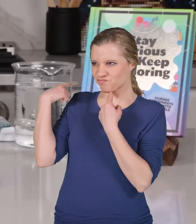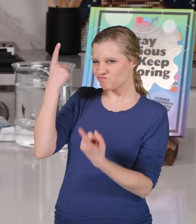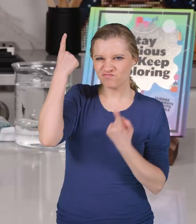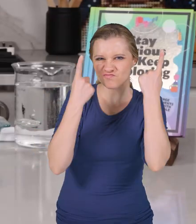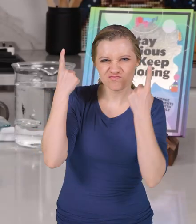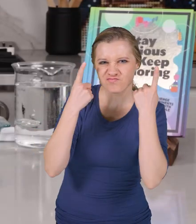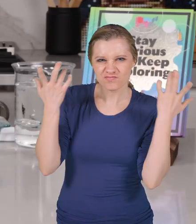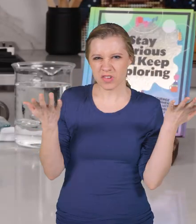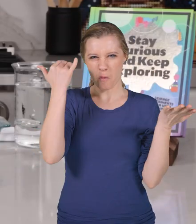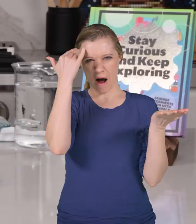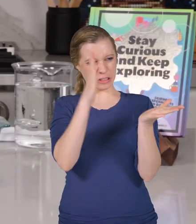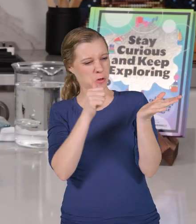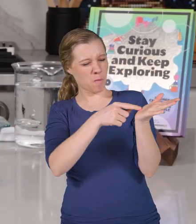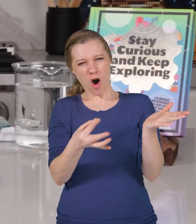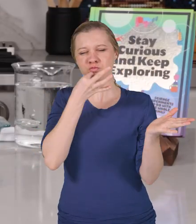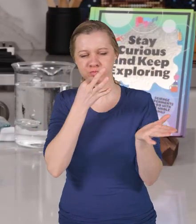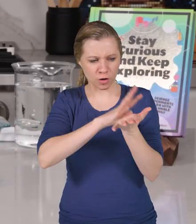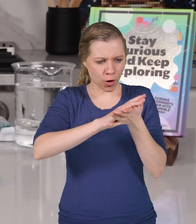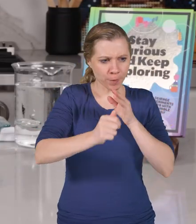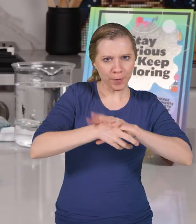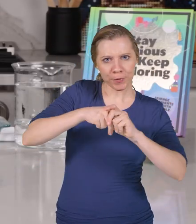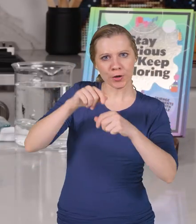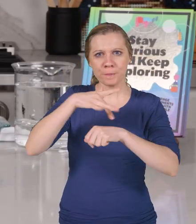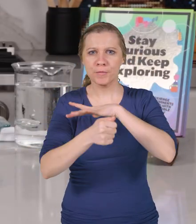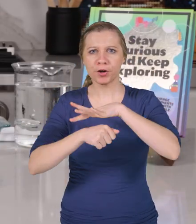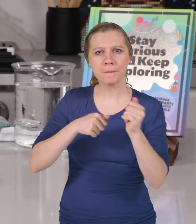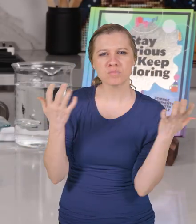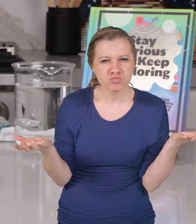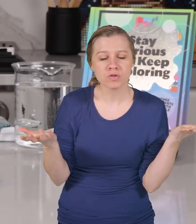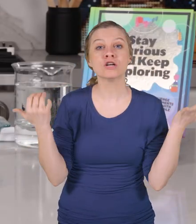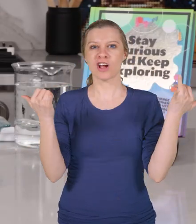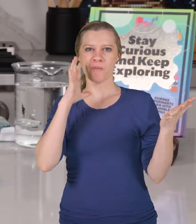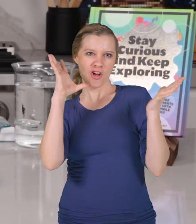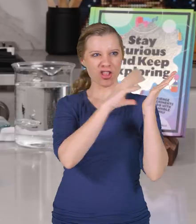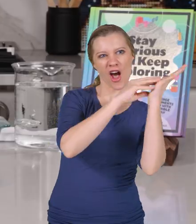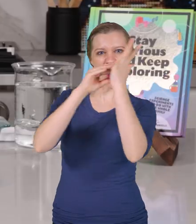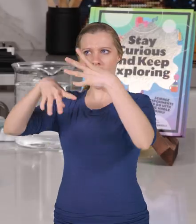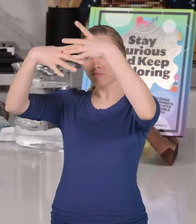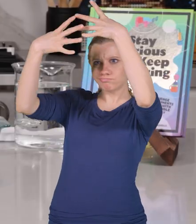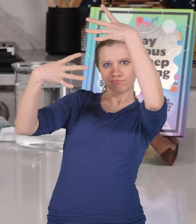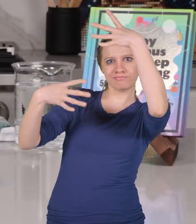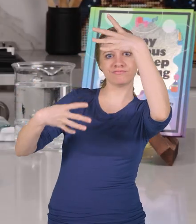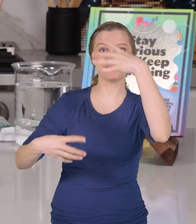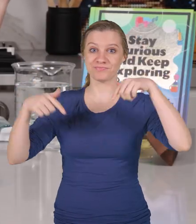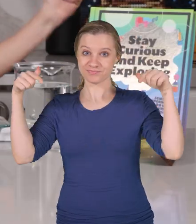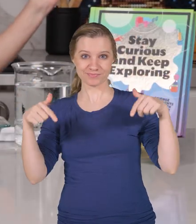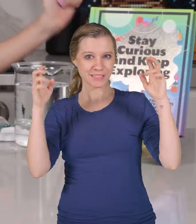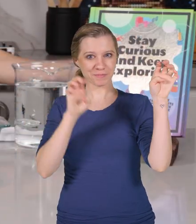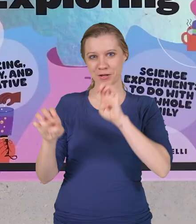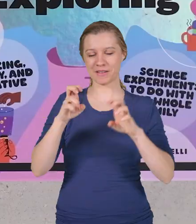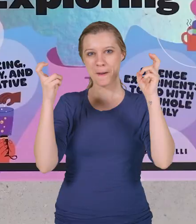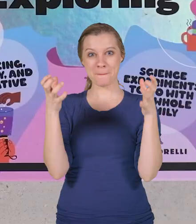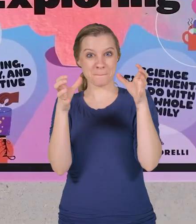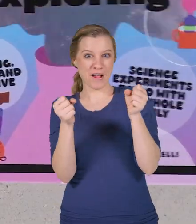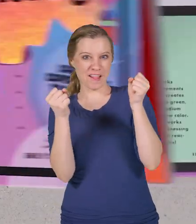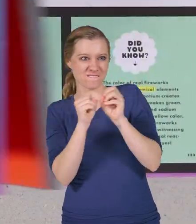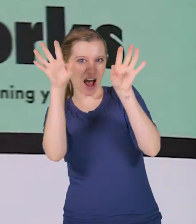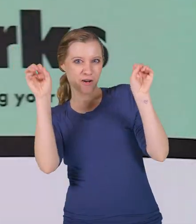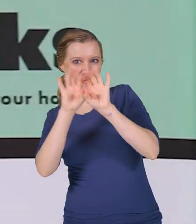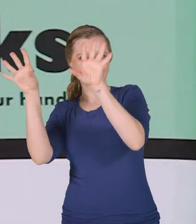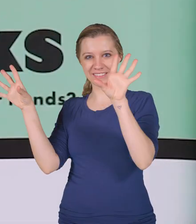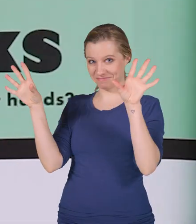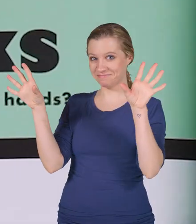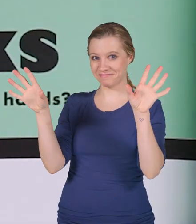Have you ever wondered why is soap so good at washing your hands? Today we will learn about all of that and more with my